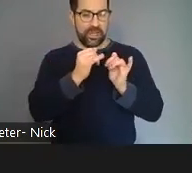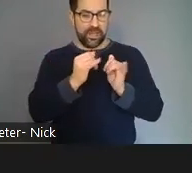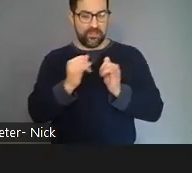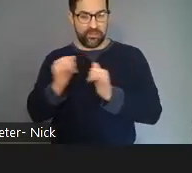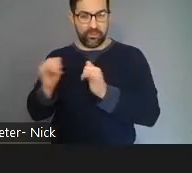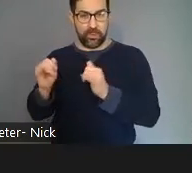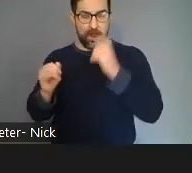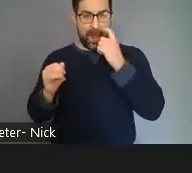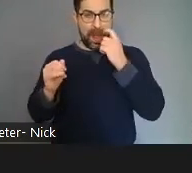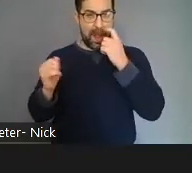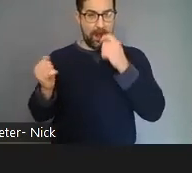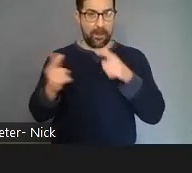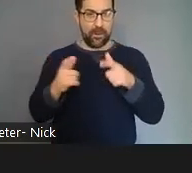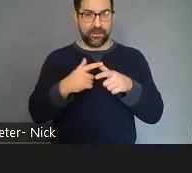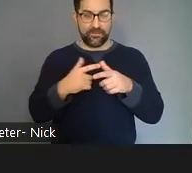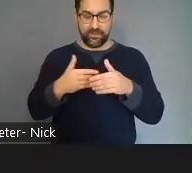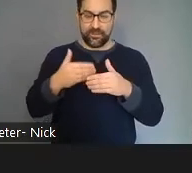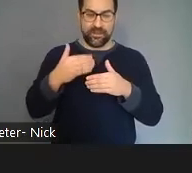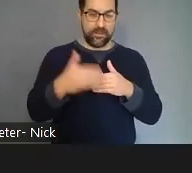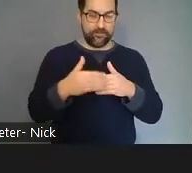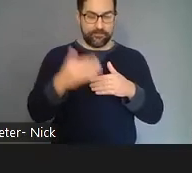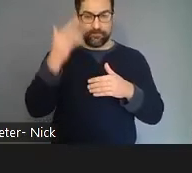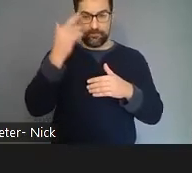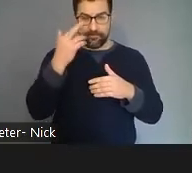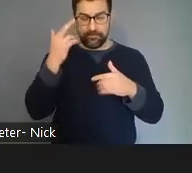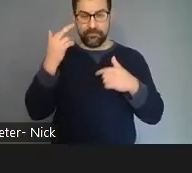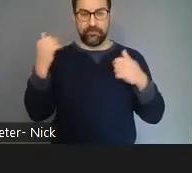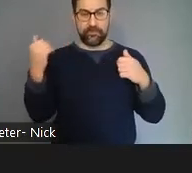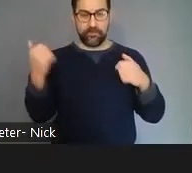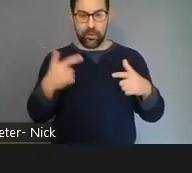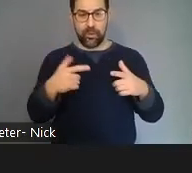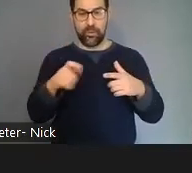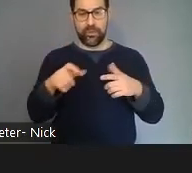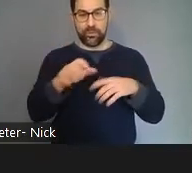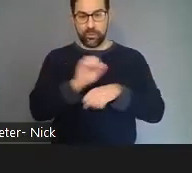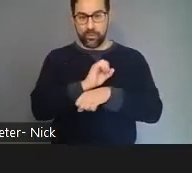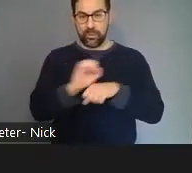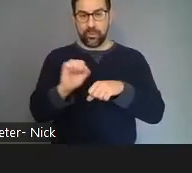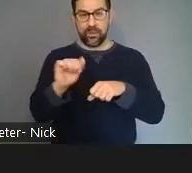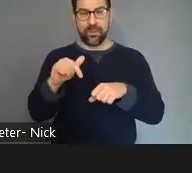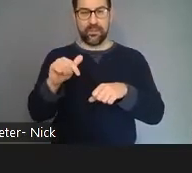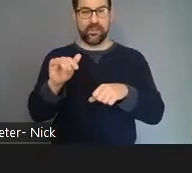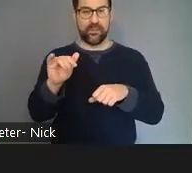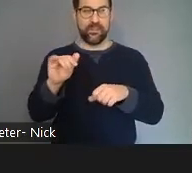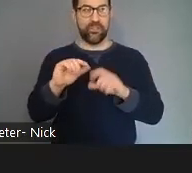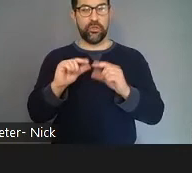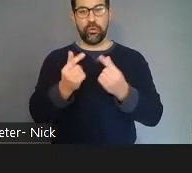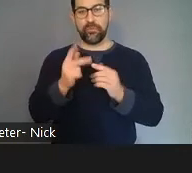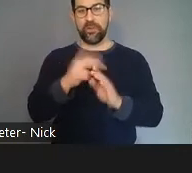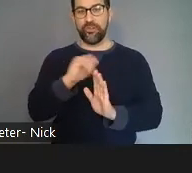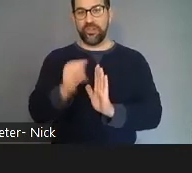that step and realize we all have to work. This is like a group project.